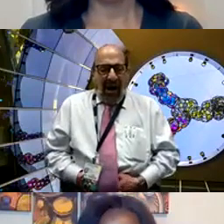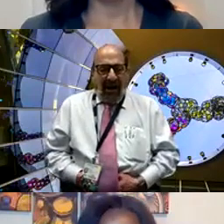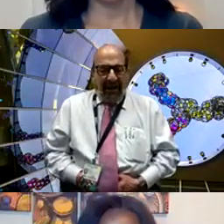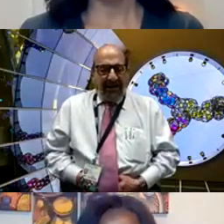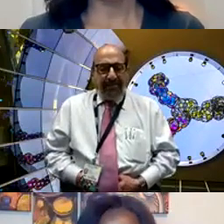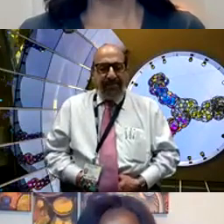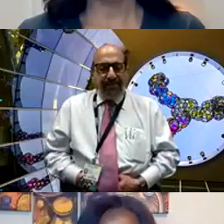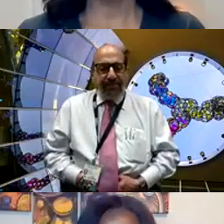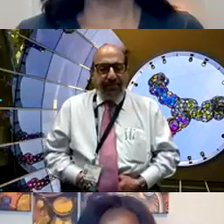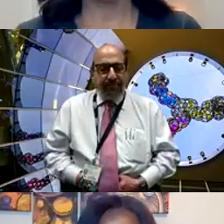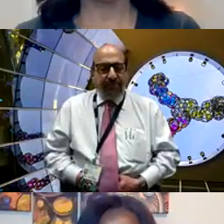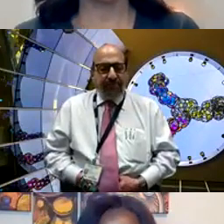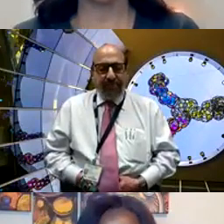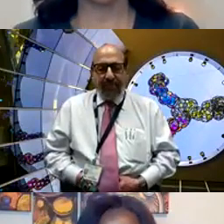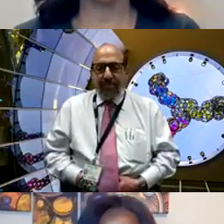vaccinating.